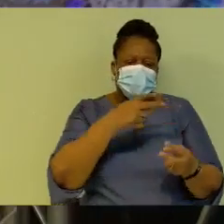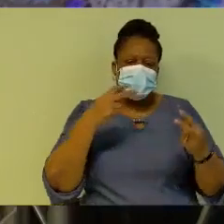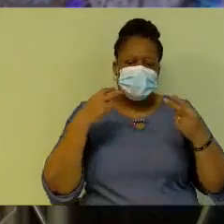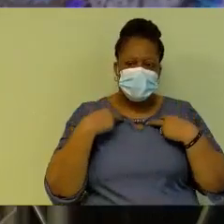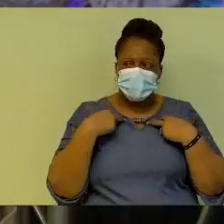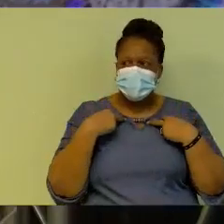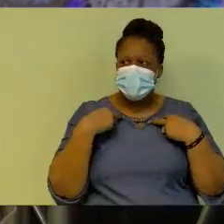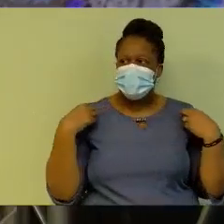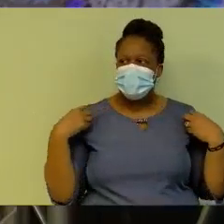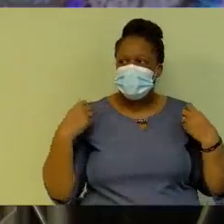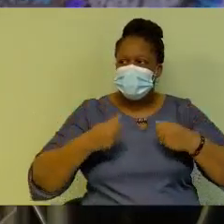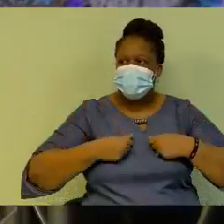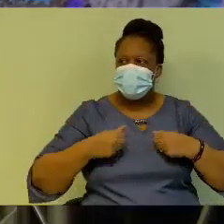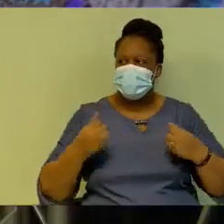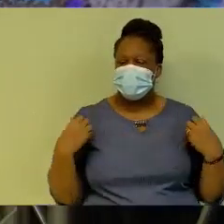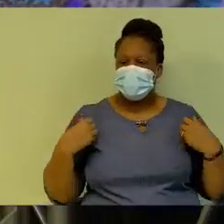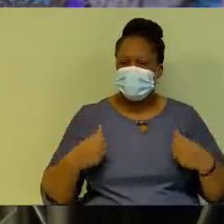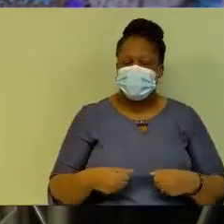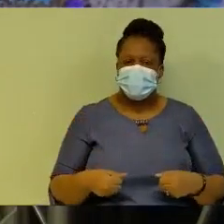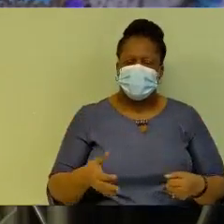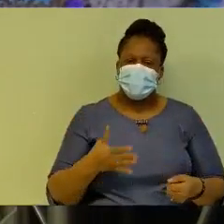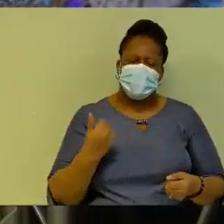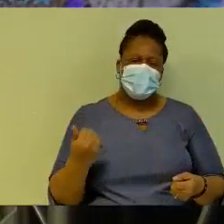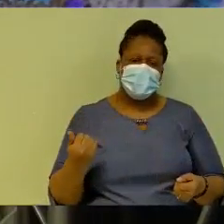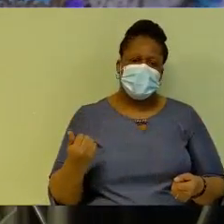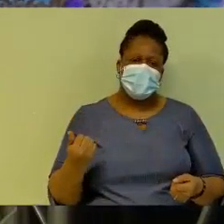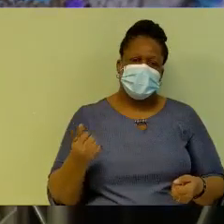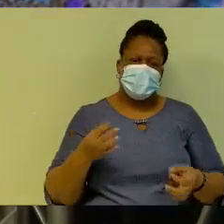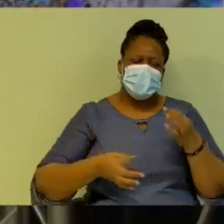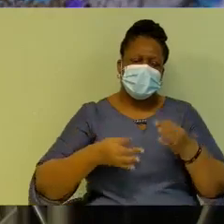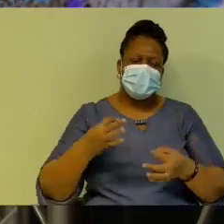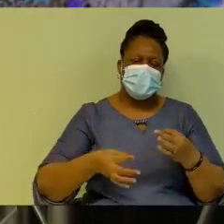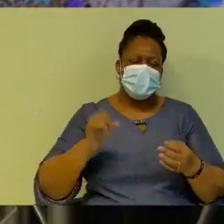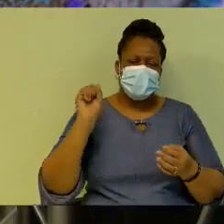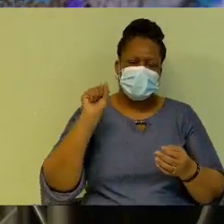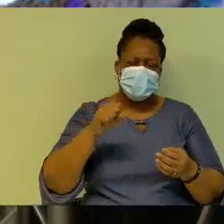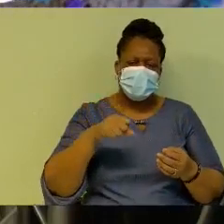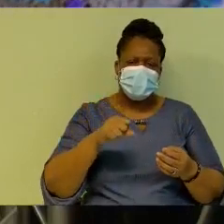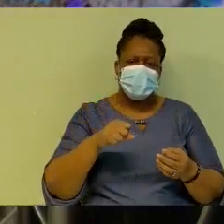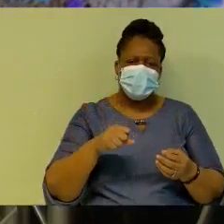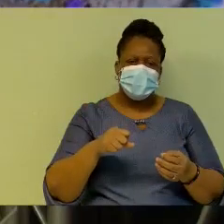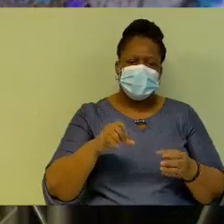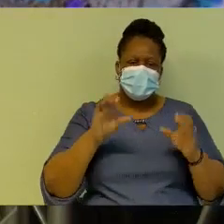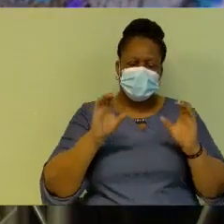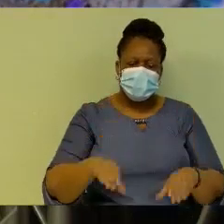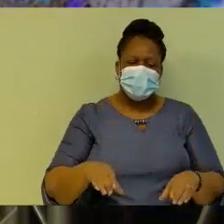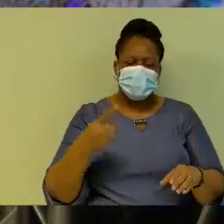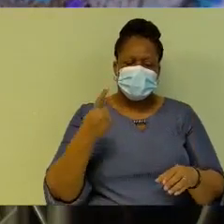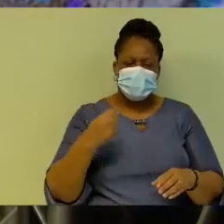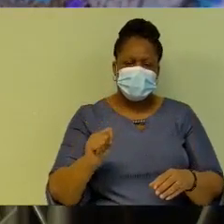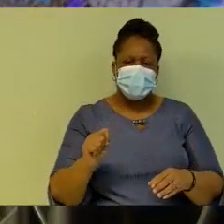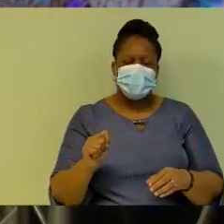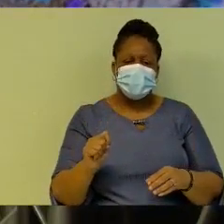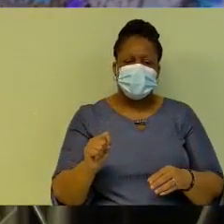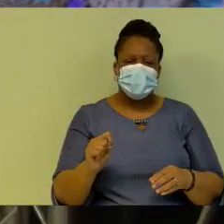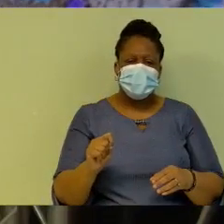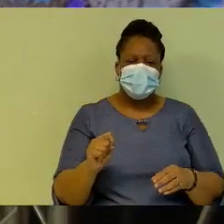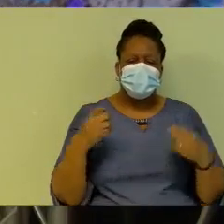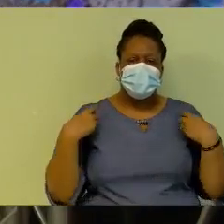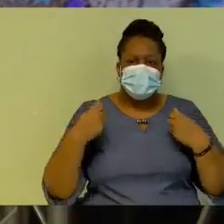of PPE? And if yes, are these PPE supplies also distributed to the government dental